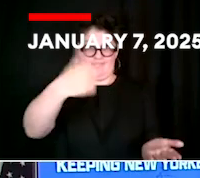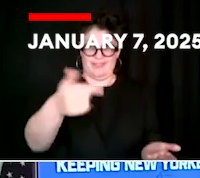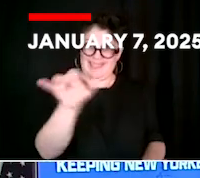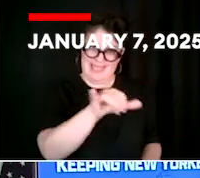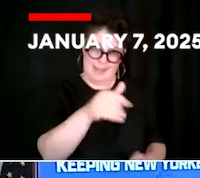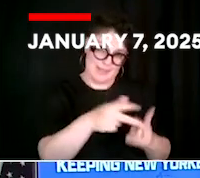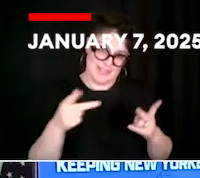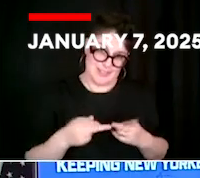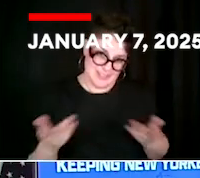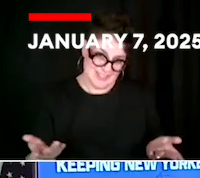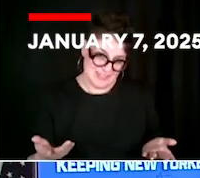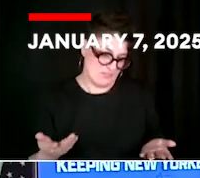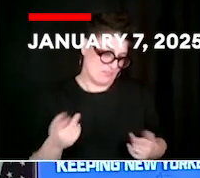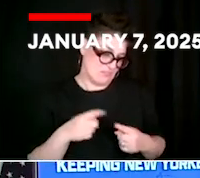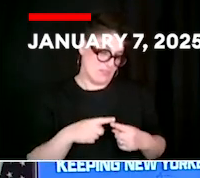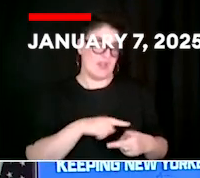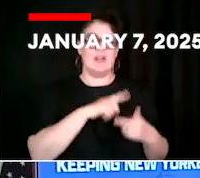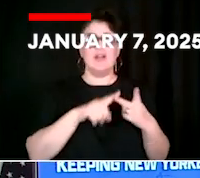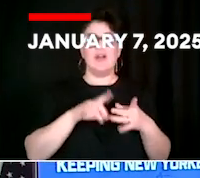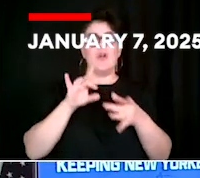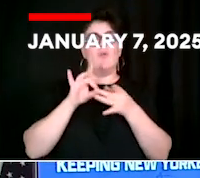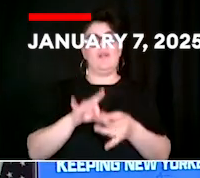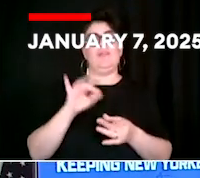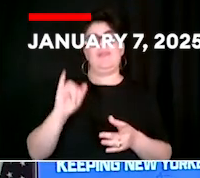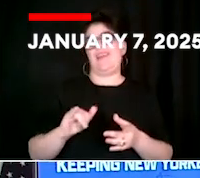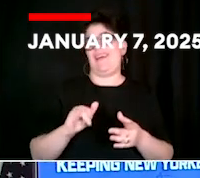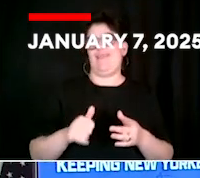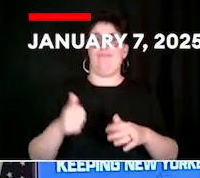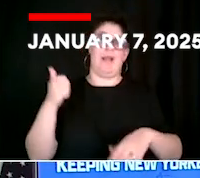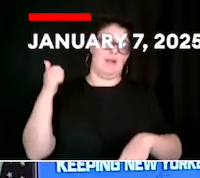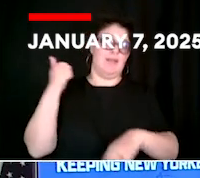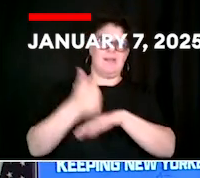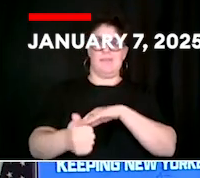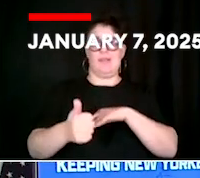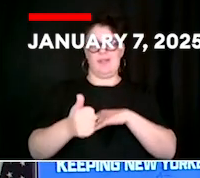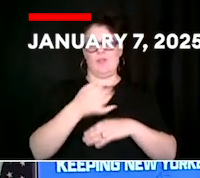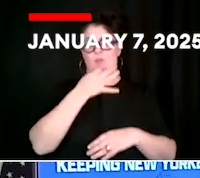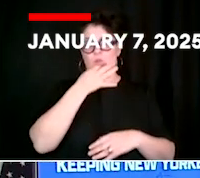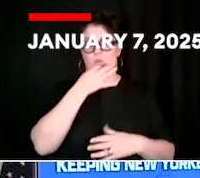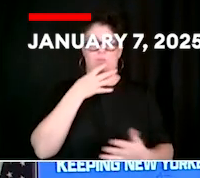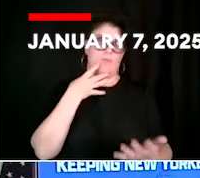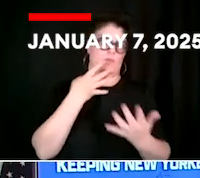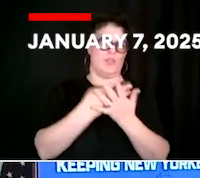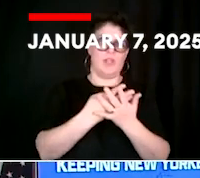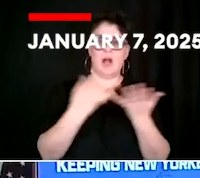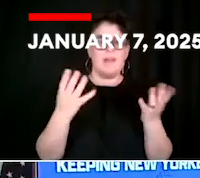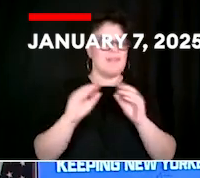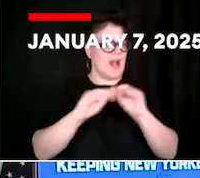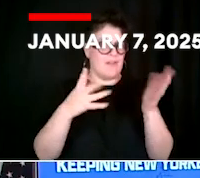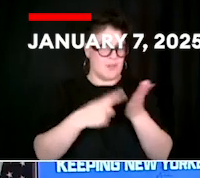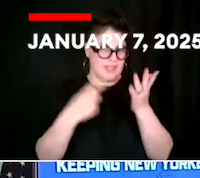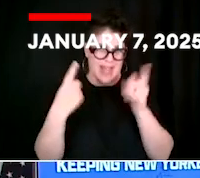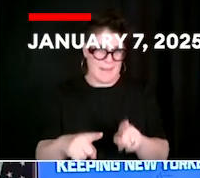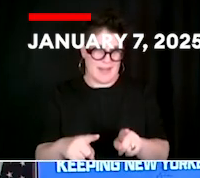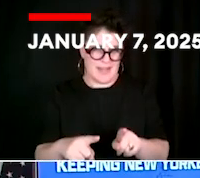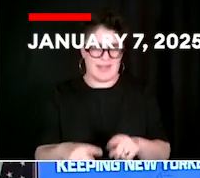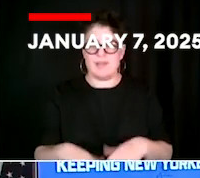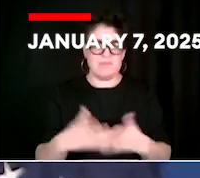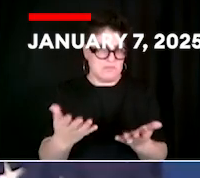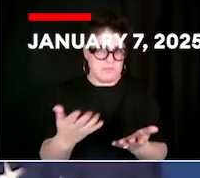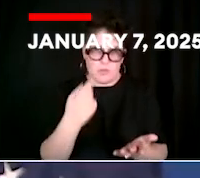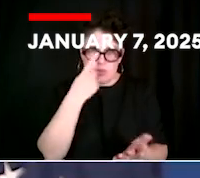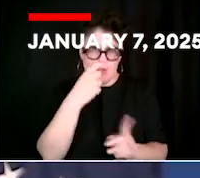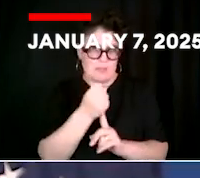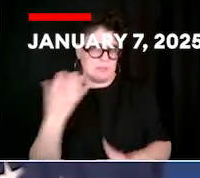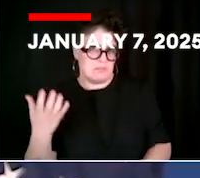to the indictment, it's obvious what's going on here. Can you give us a little bit more detail on what's obvious, what's going on here? No,